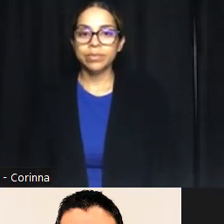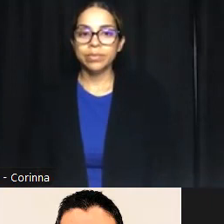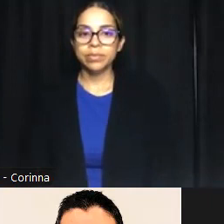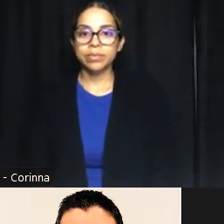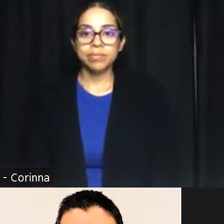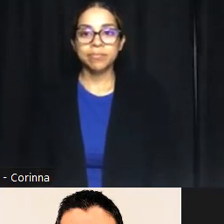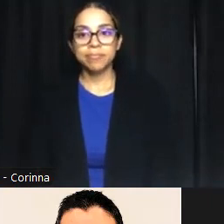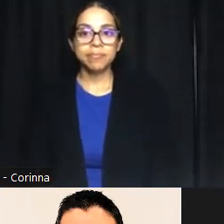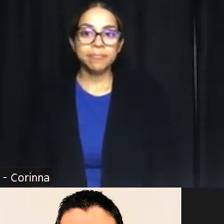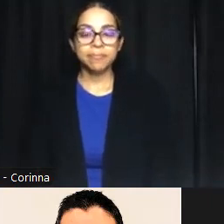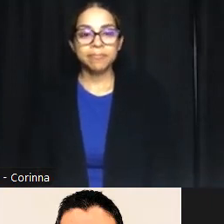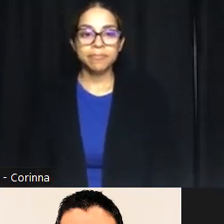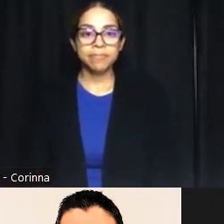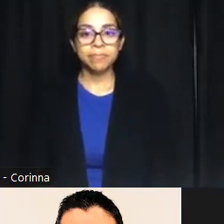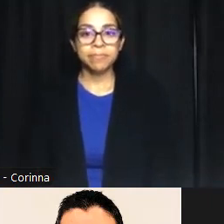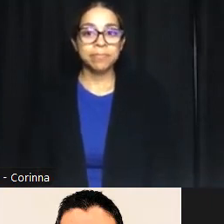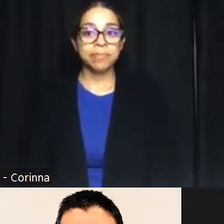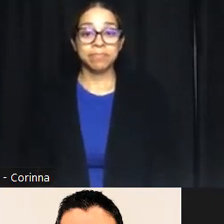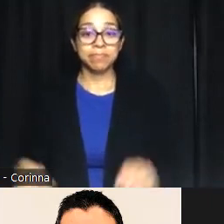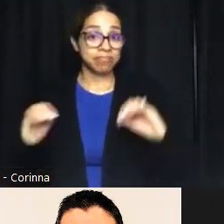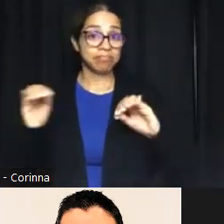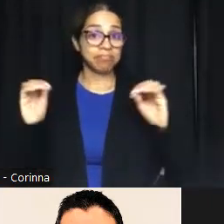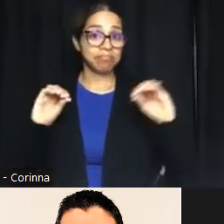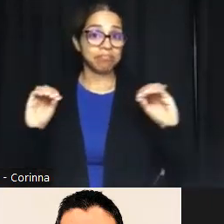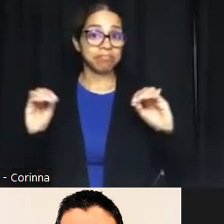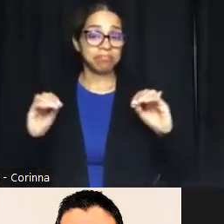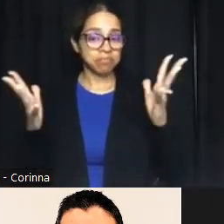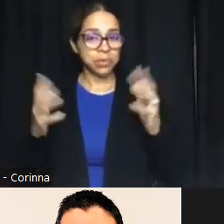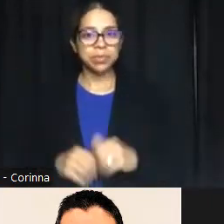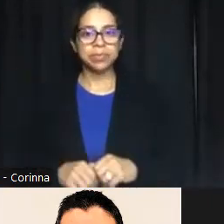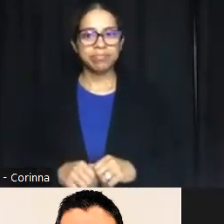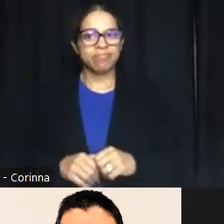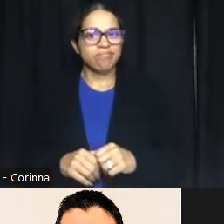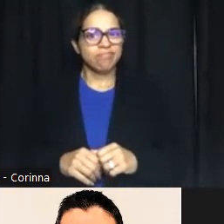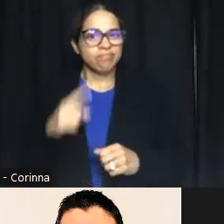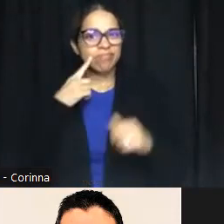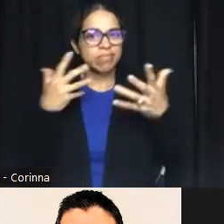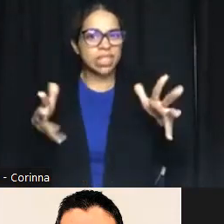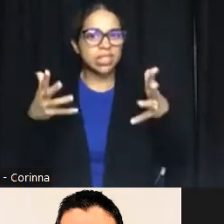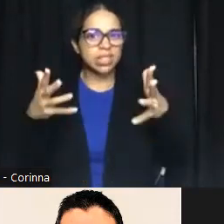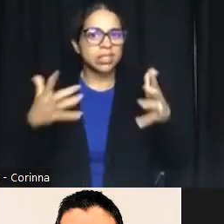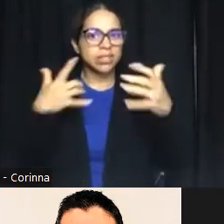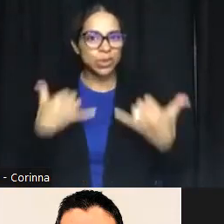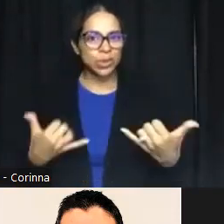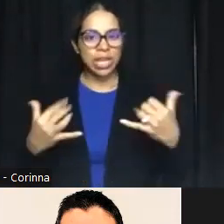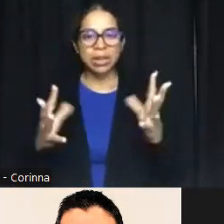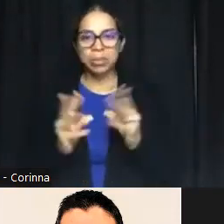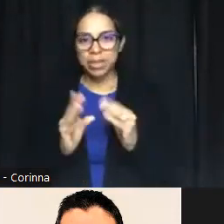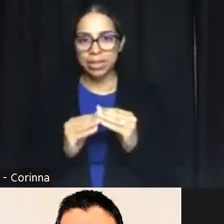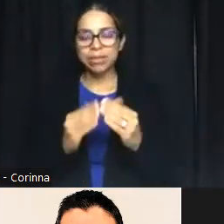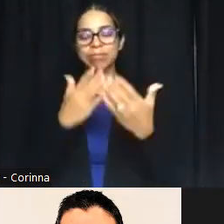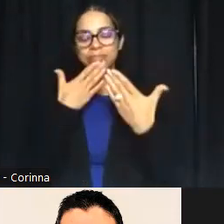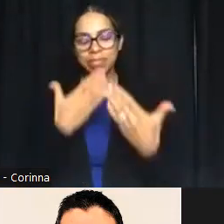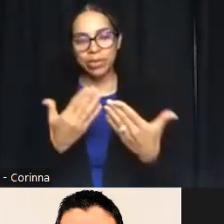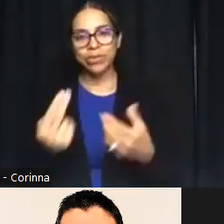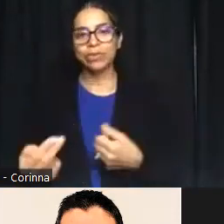And if not, I think that will do it for our meeting today. I thank you all for joining us, and I